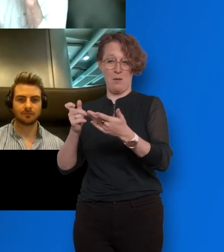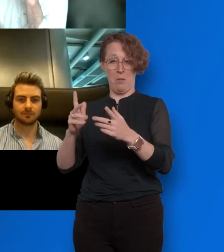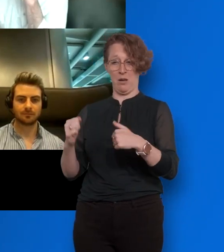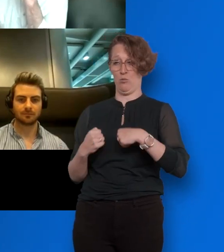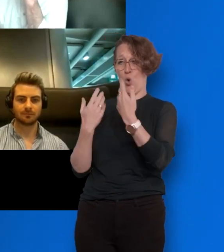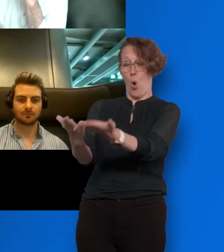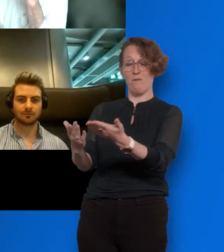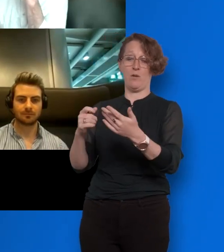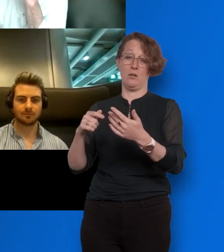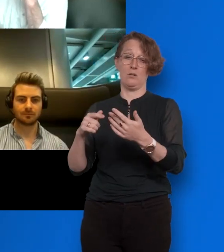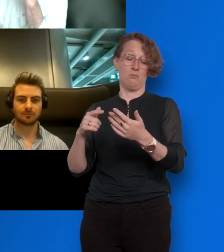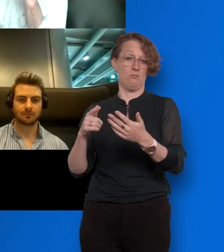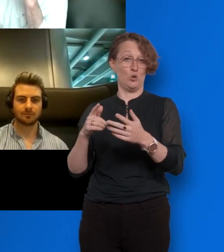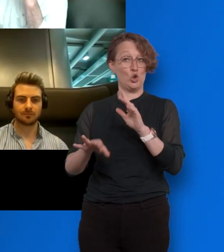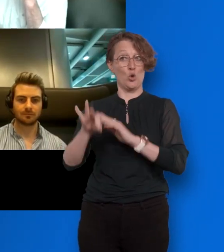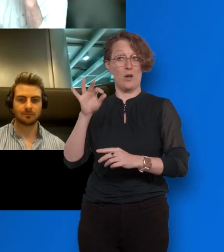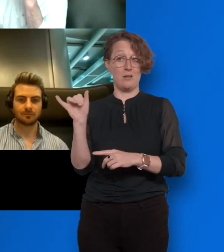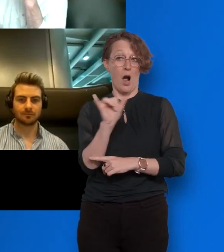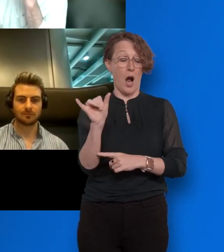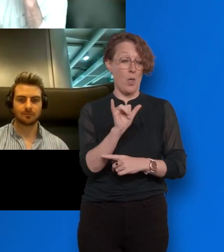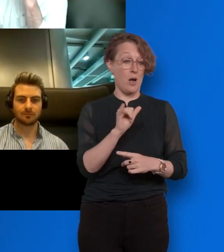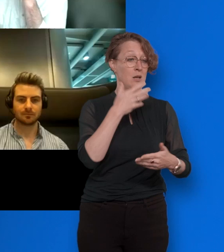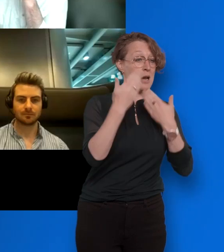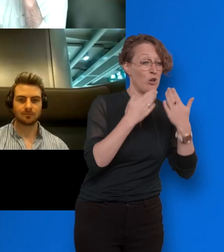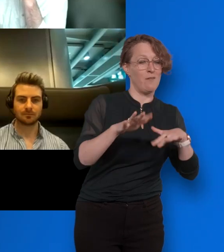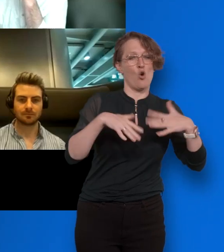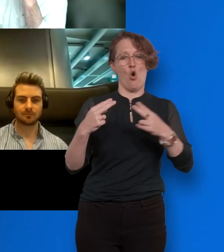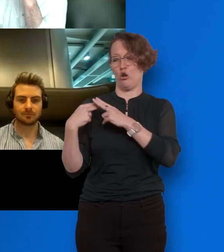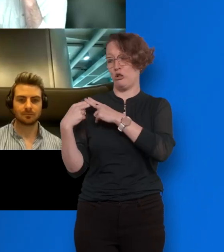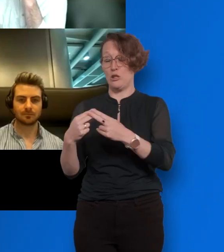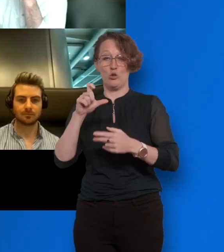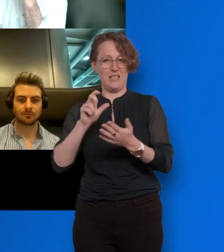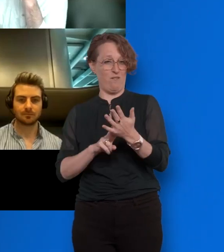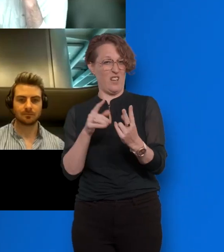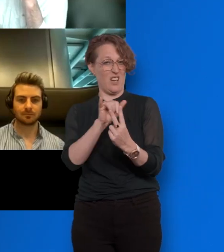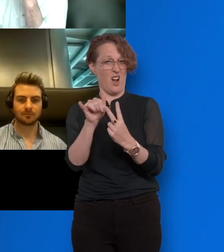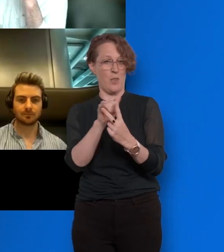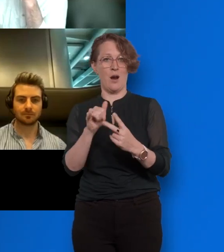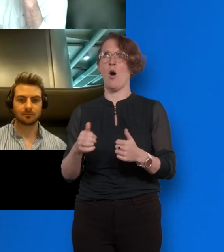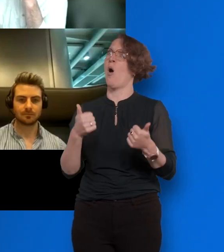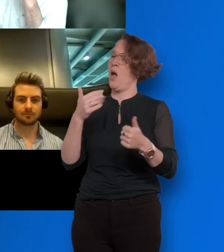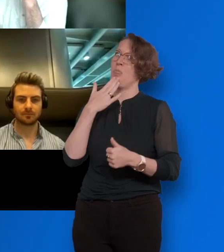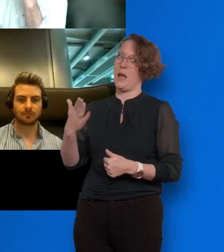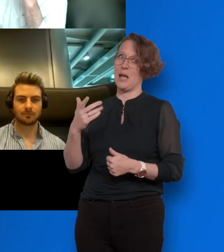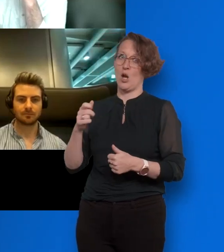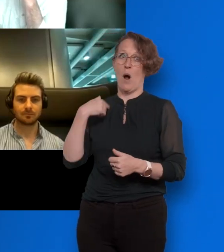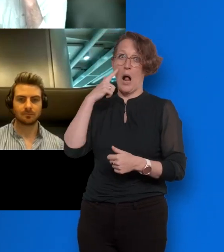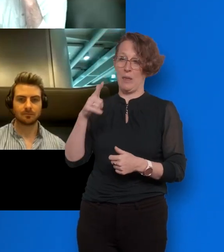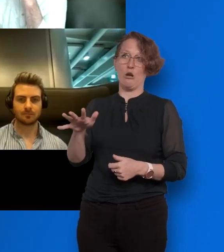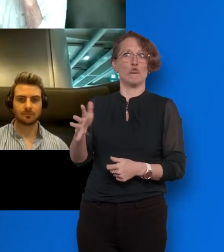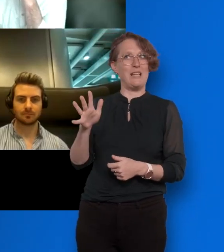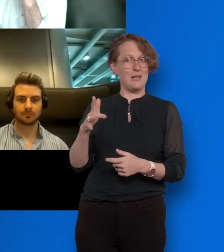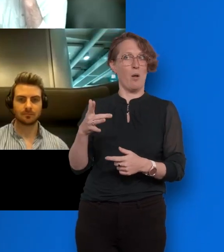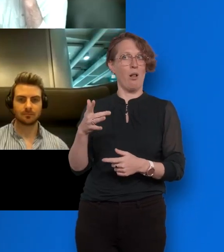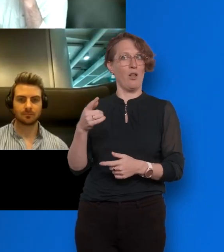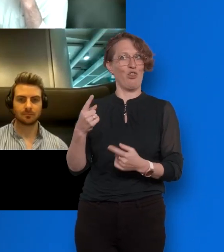narrative or a traditional CV? Yeah, thanks. I mean, I wanted to answer this question because it is a very reasonable thing to